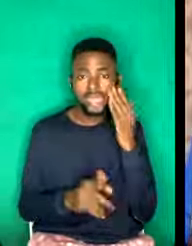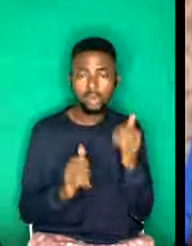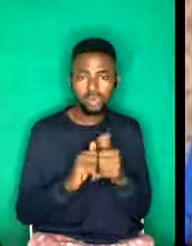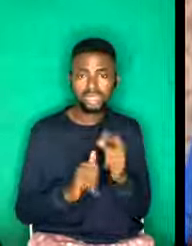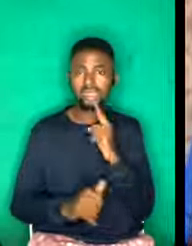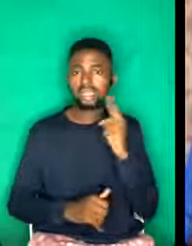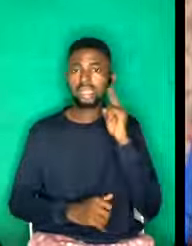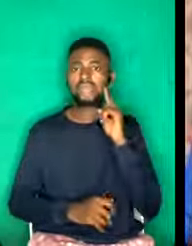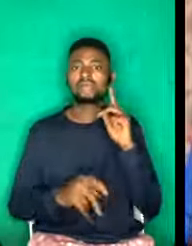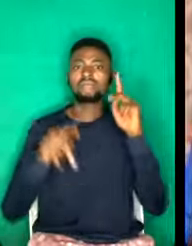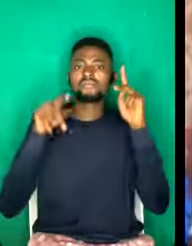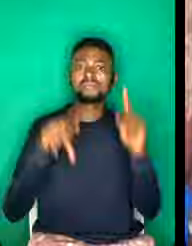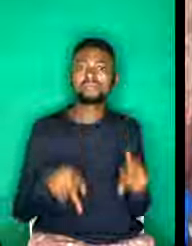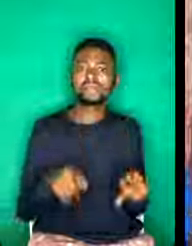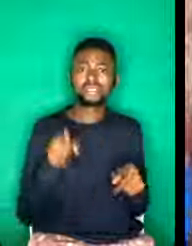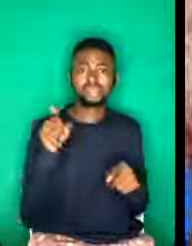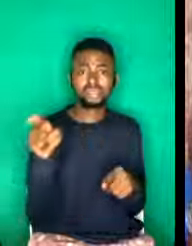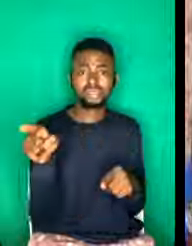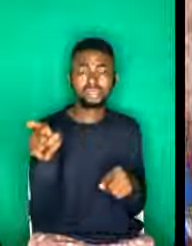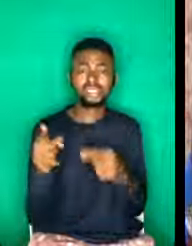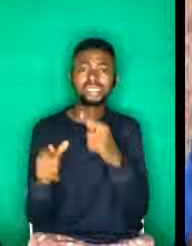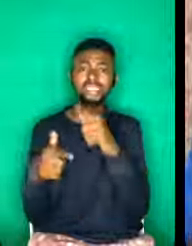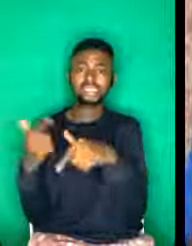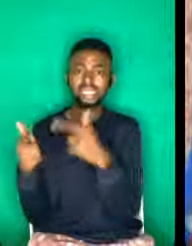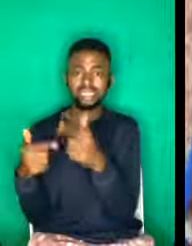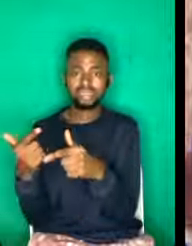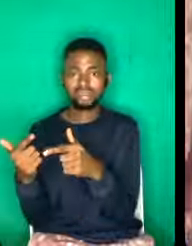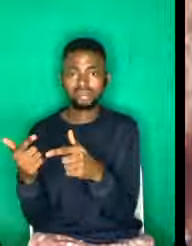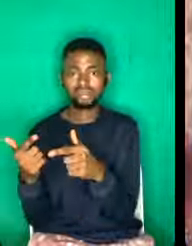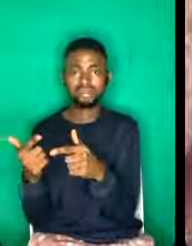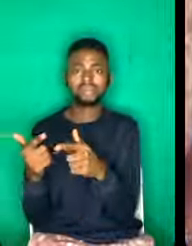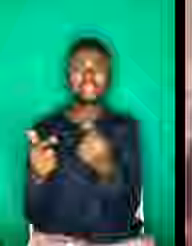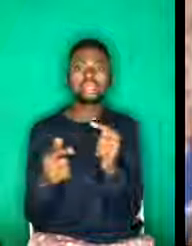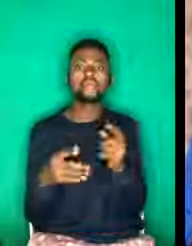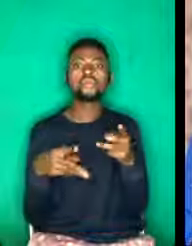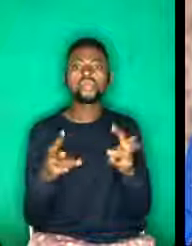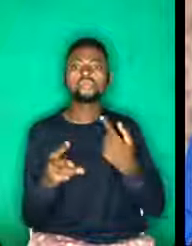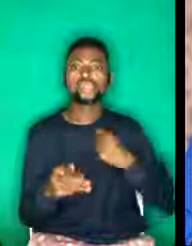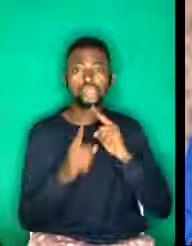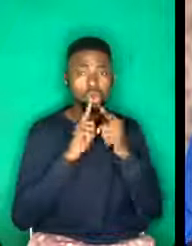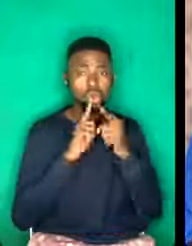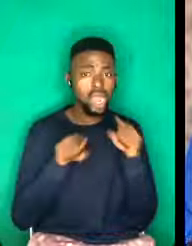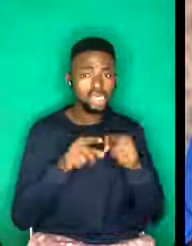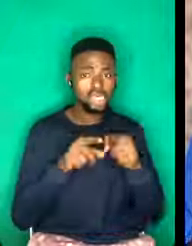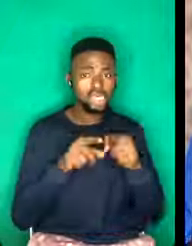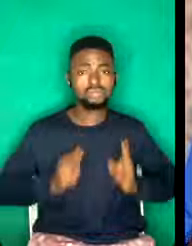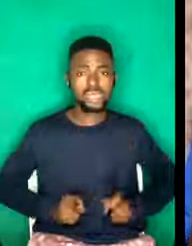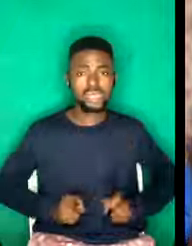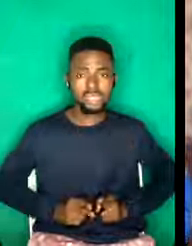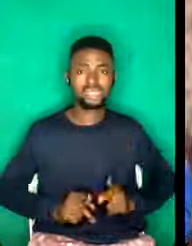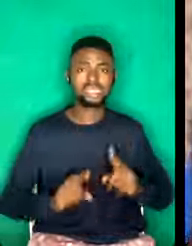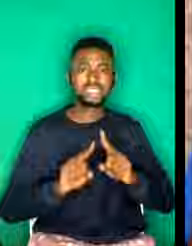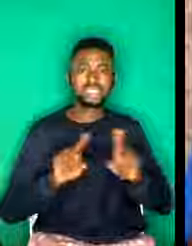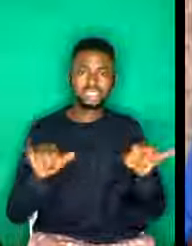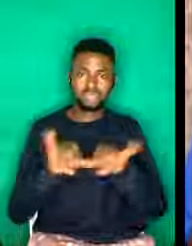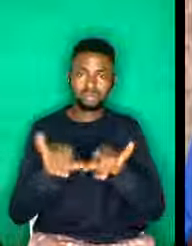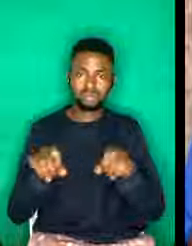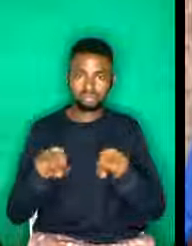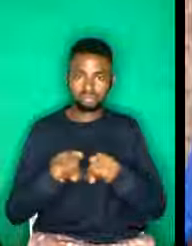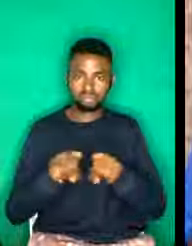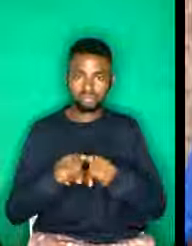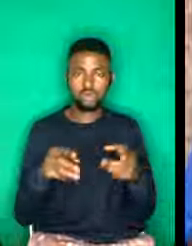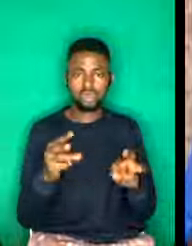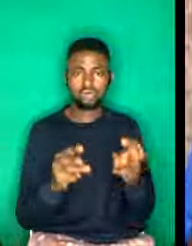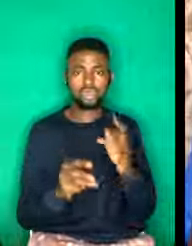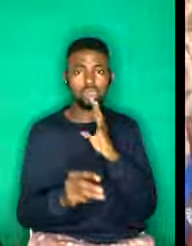person's sign language. Not the way we talk as humans is the same way they talk with sign language. Now, some